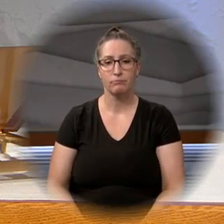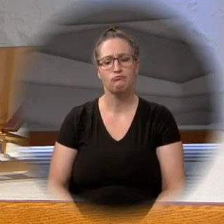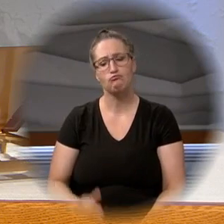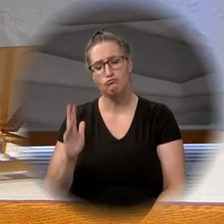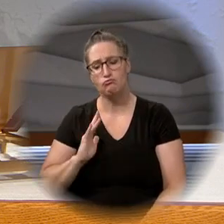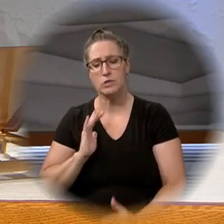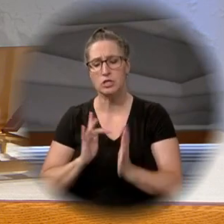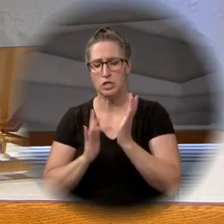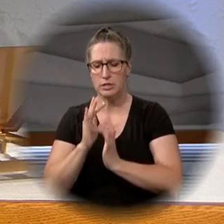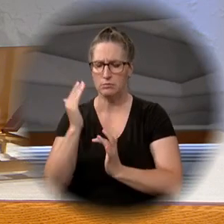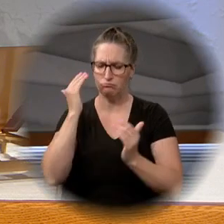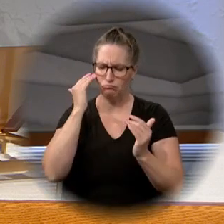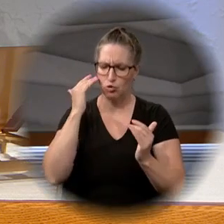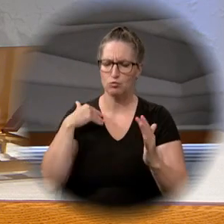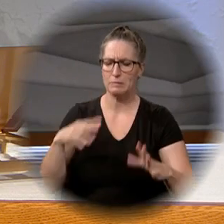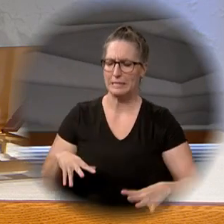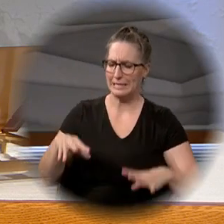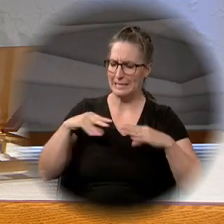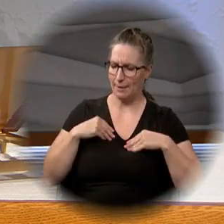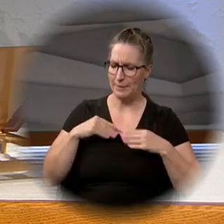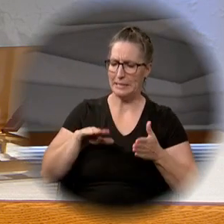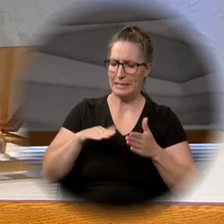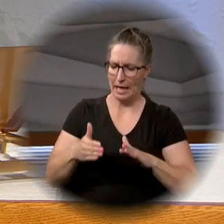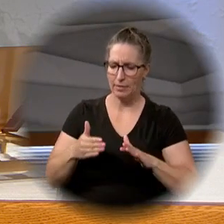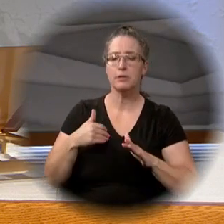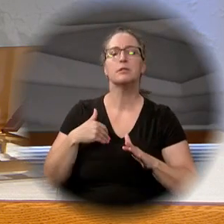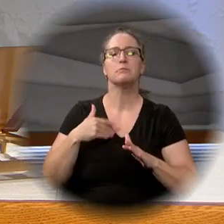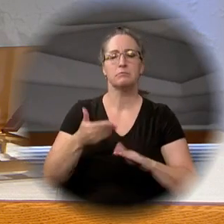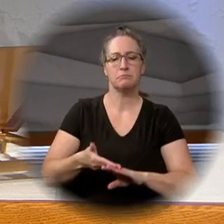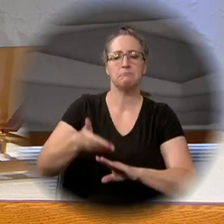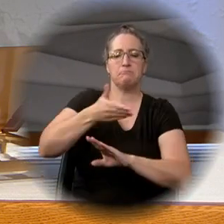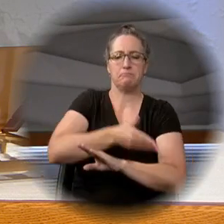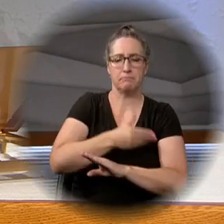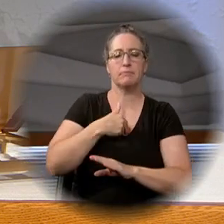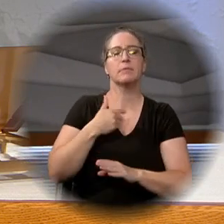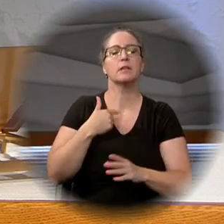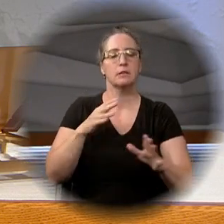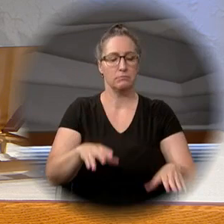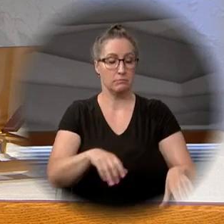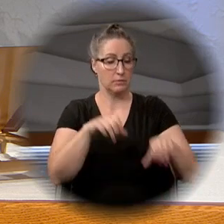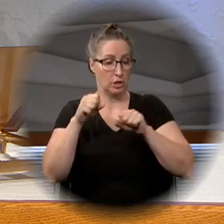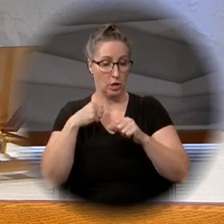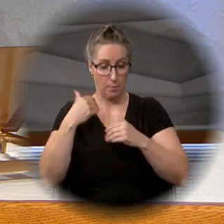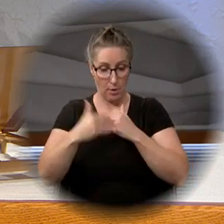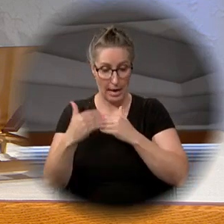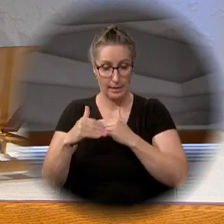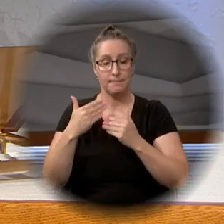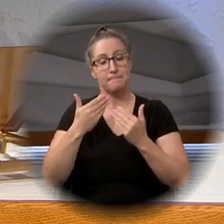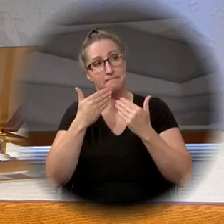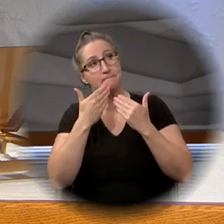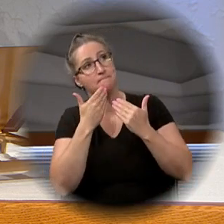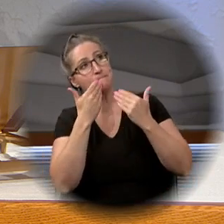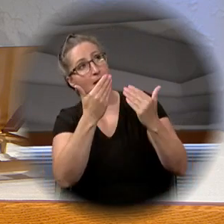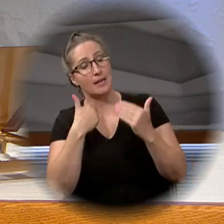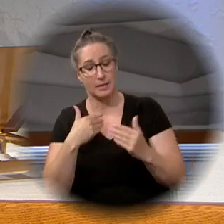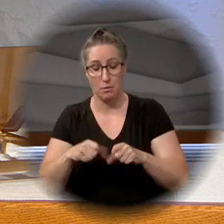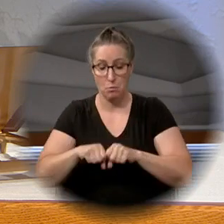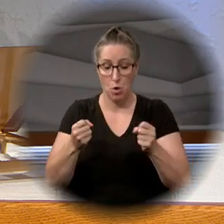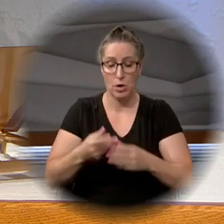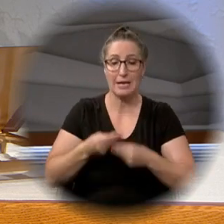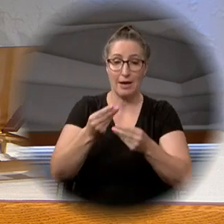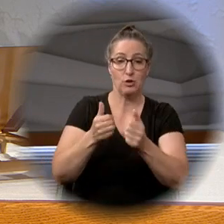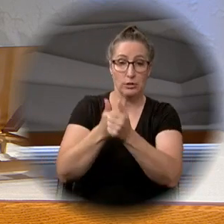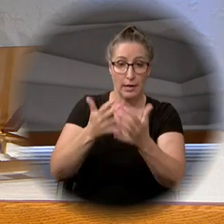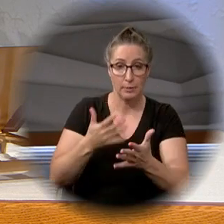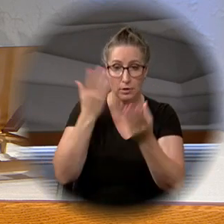the time he was betrayed and entered willingly into his passion, he took bread, and giving thanks, he broke it and gave it to his disciples,